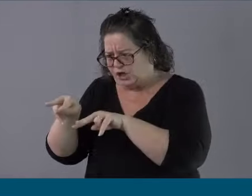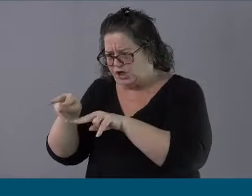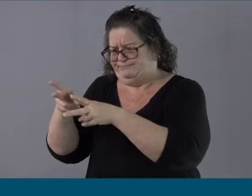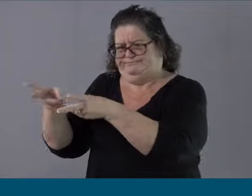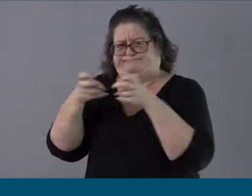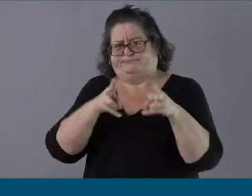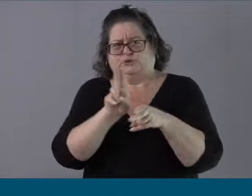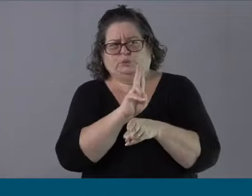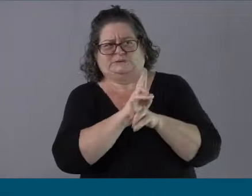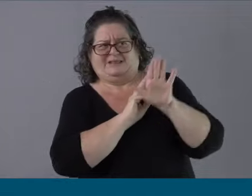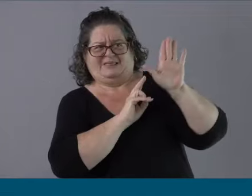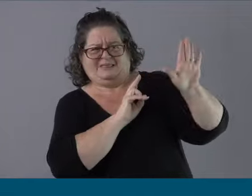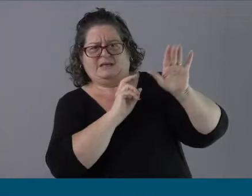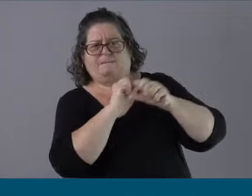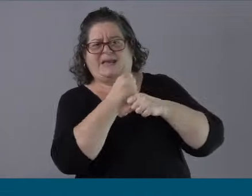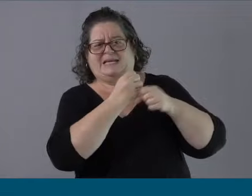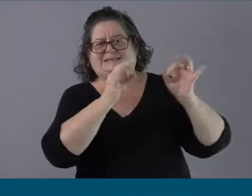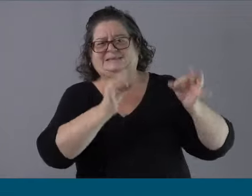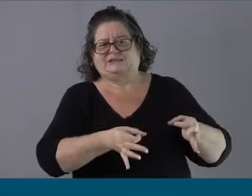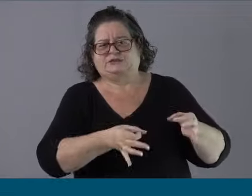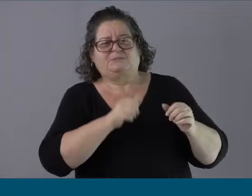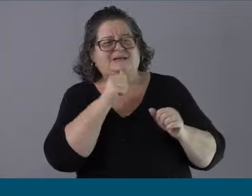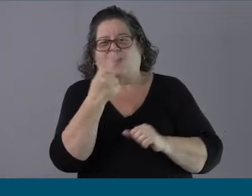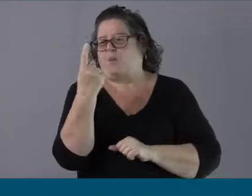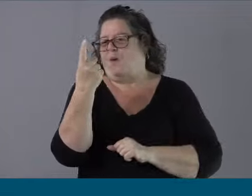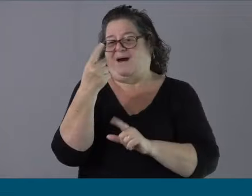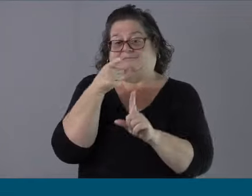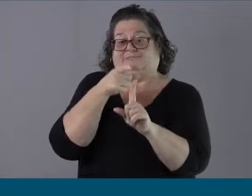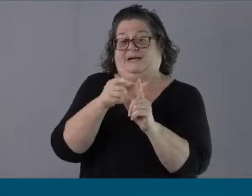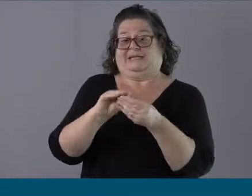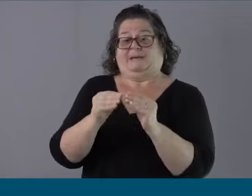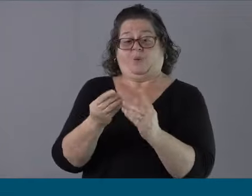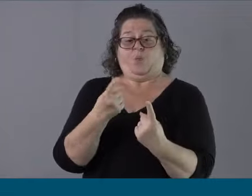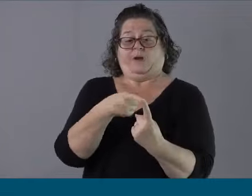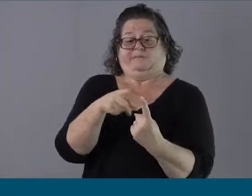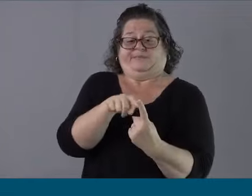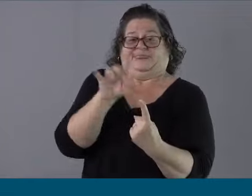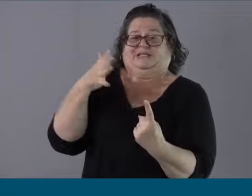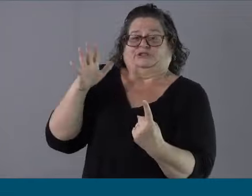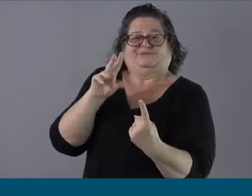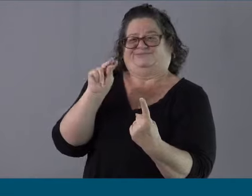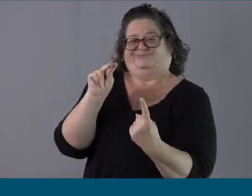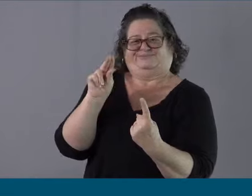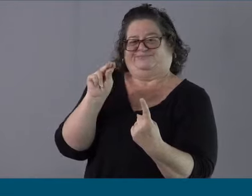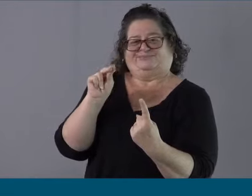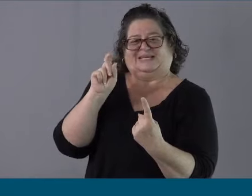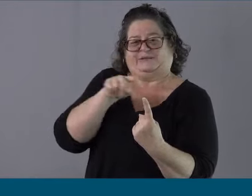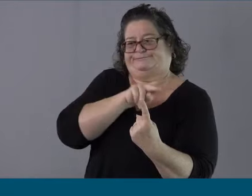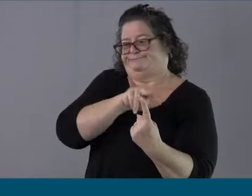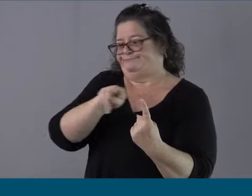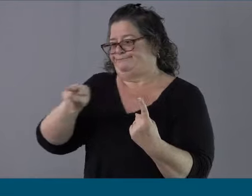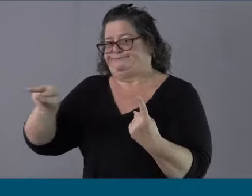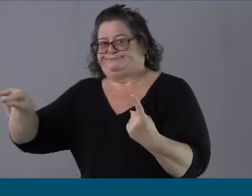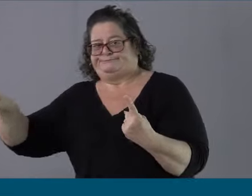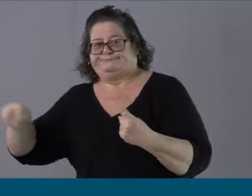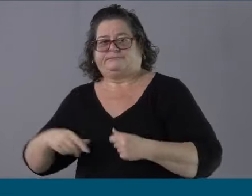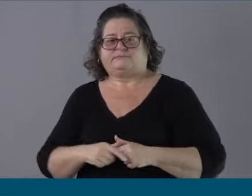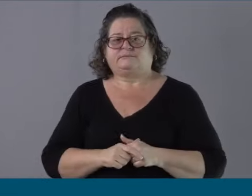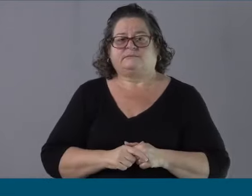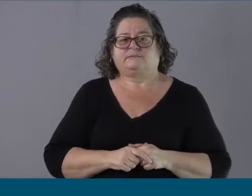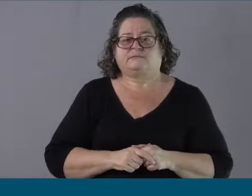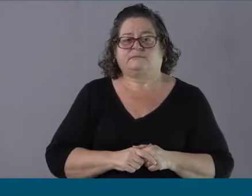wanted to point out 4 different metrics that I think if you wanted to get an overview of what's happening, and the first is cases. And I